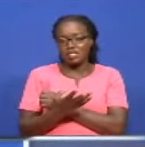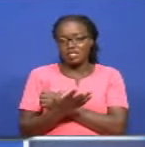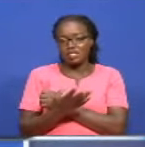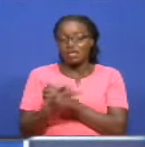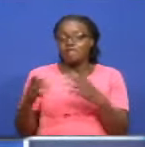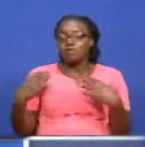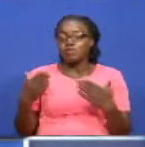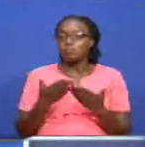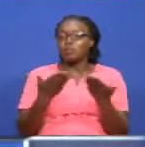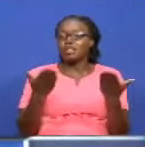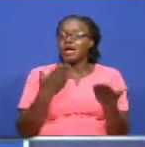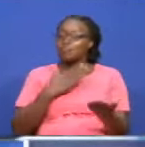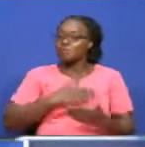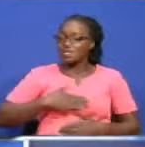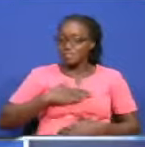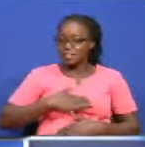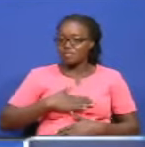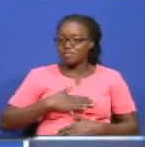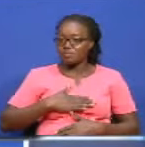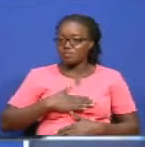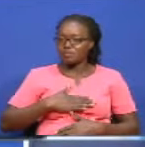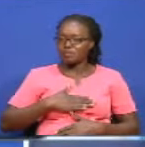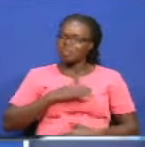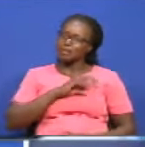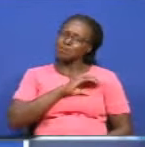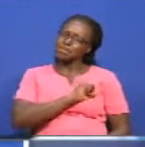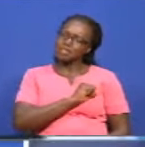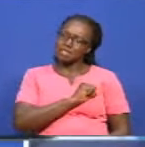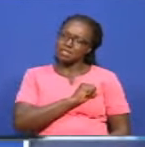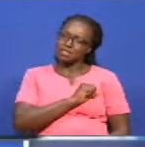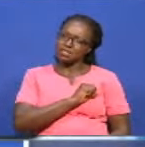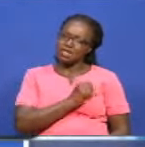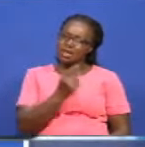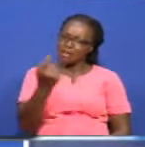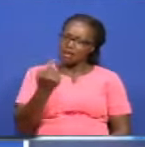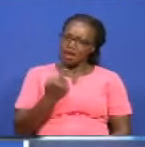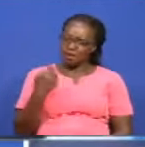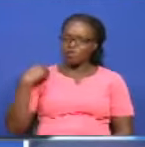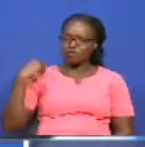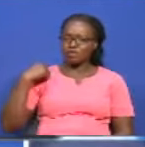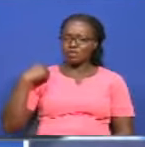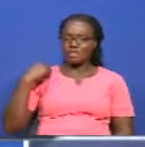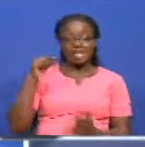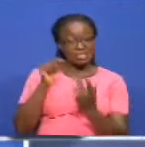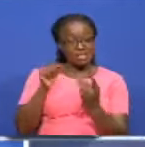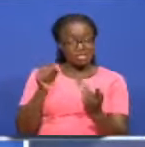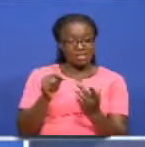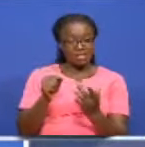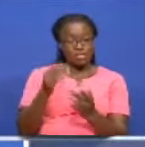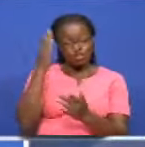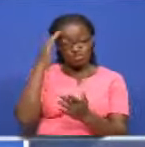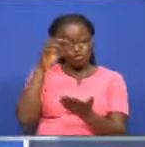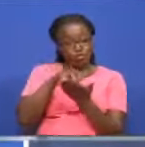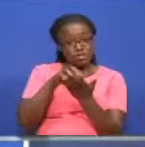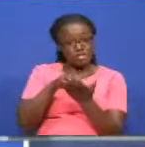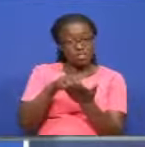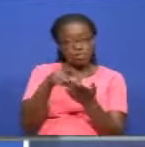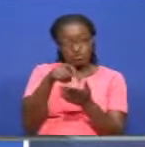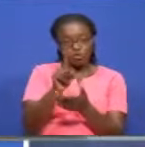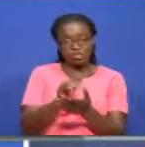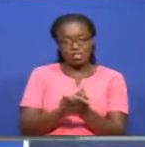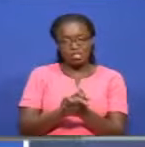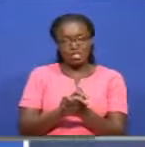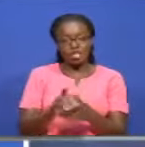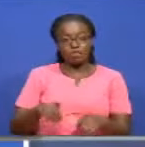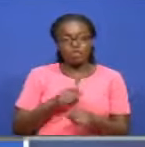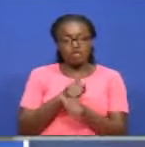there, tafadhali, mjitolie tu mpimo, it's good to know your health, umesikia. Pia wale watu naishi nao, pia utaishi nao vizuri. The